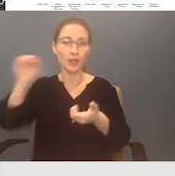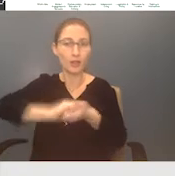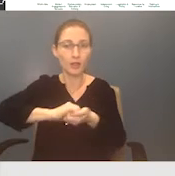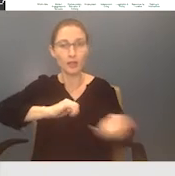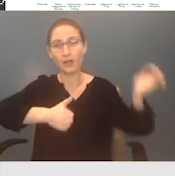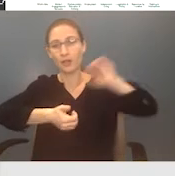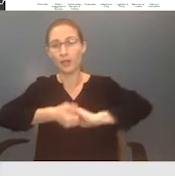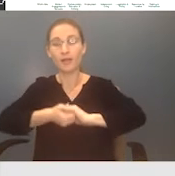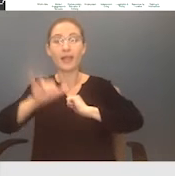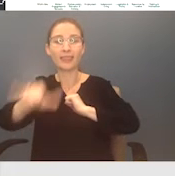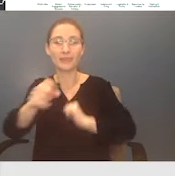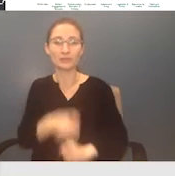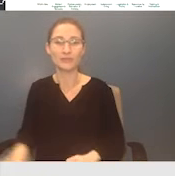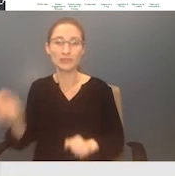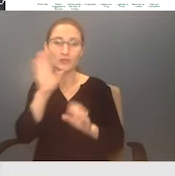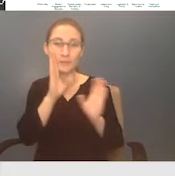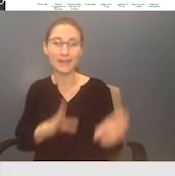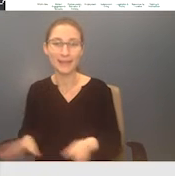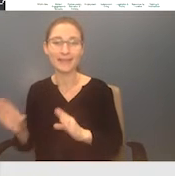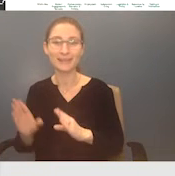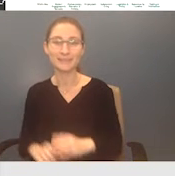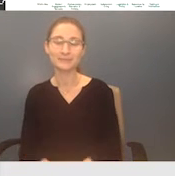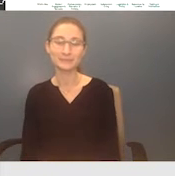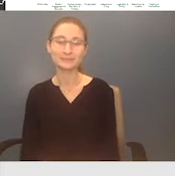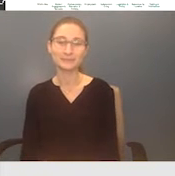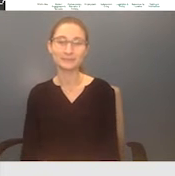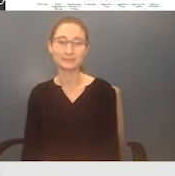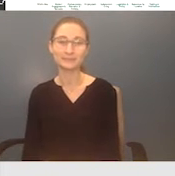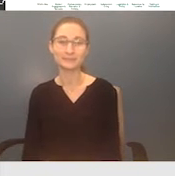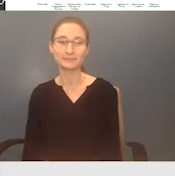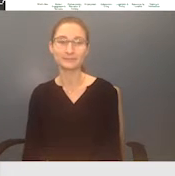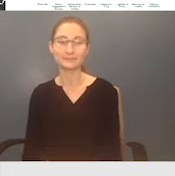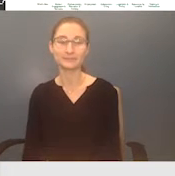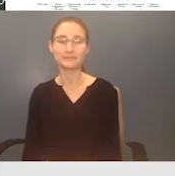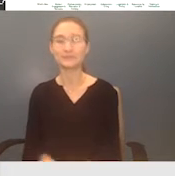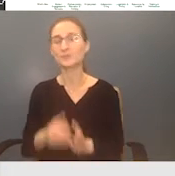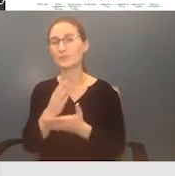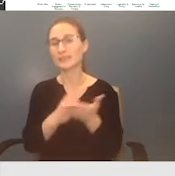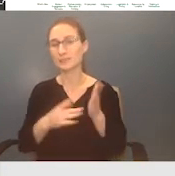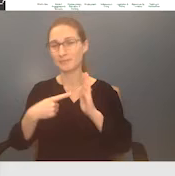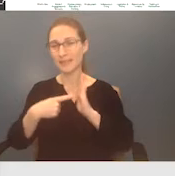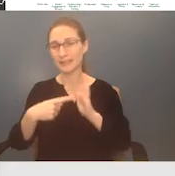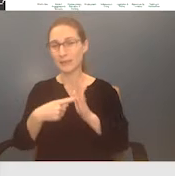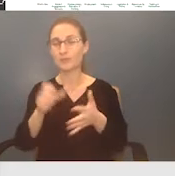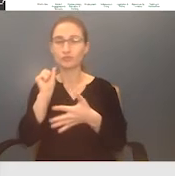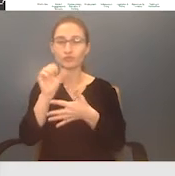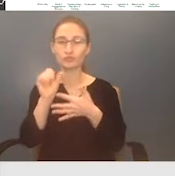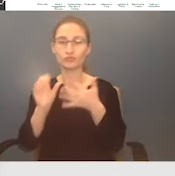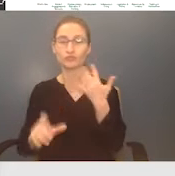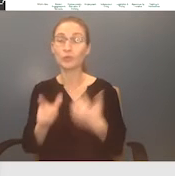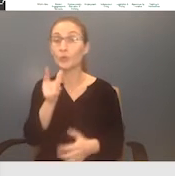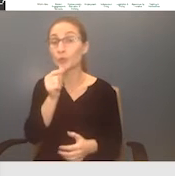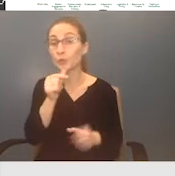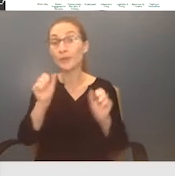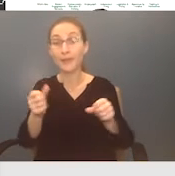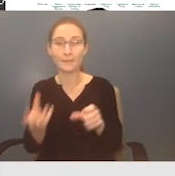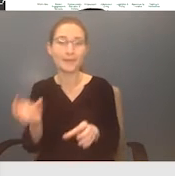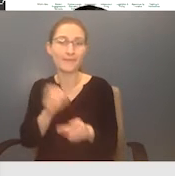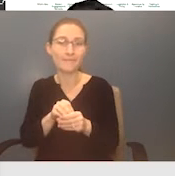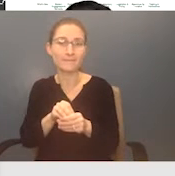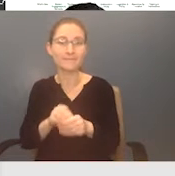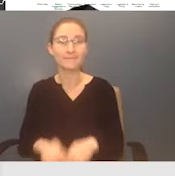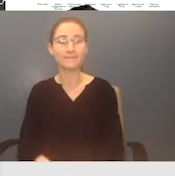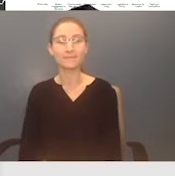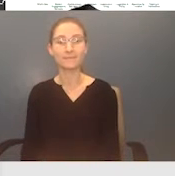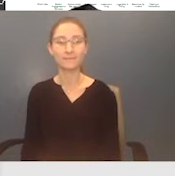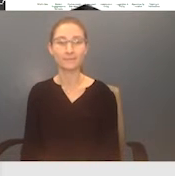become part of that transition planning as students get older. So those are some examples of who could be involved, depending